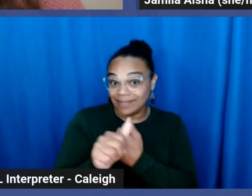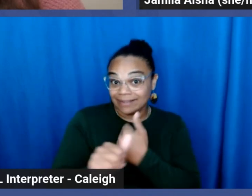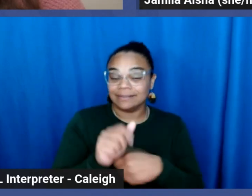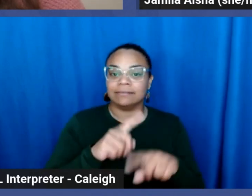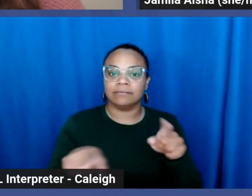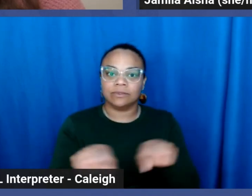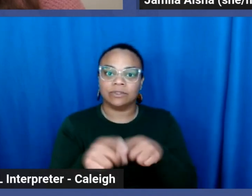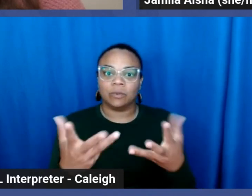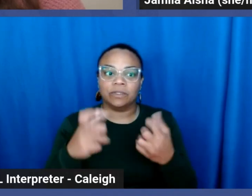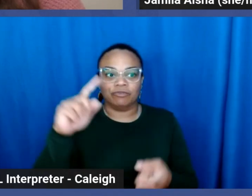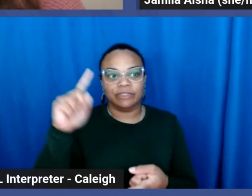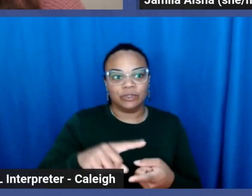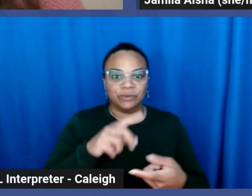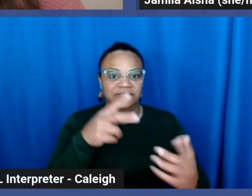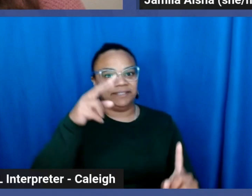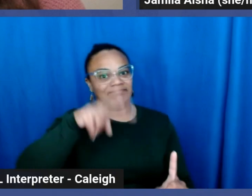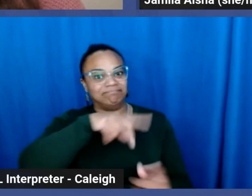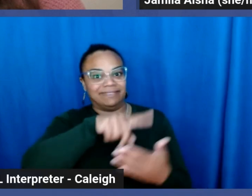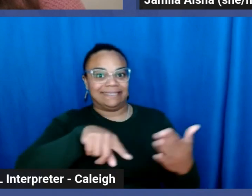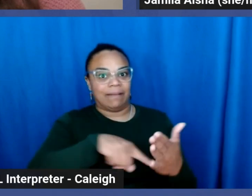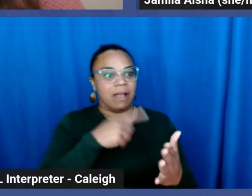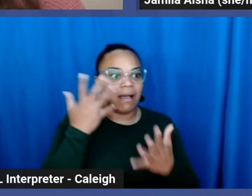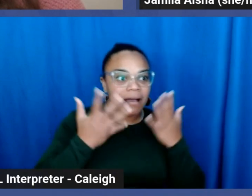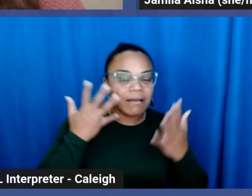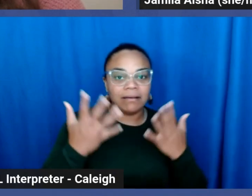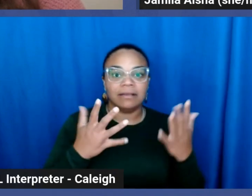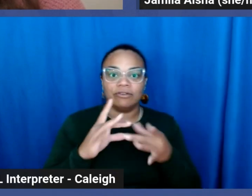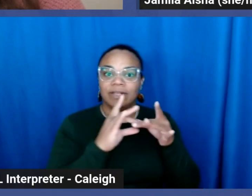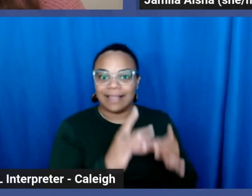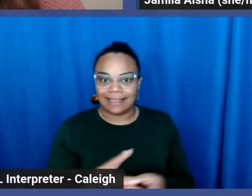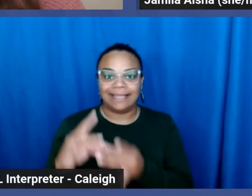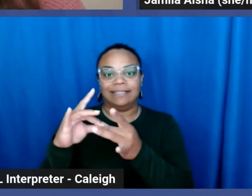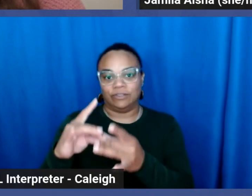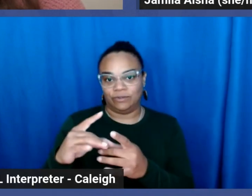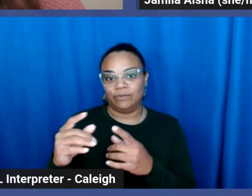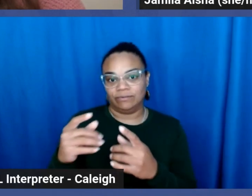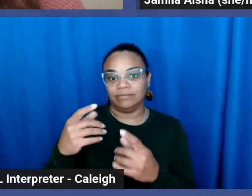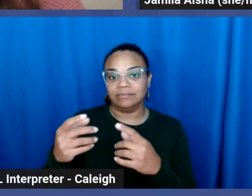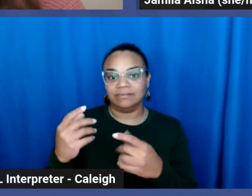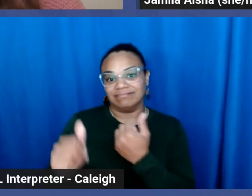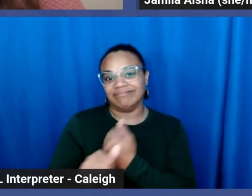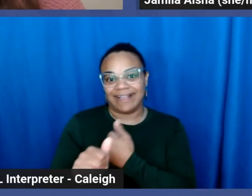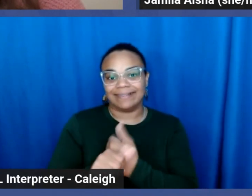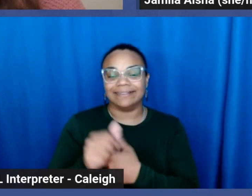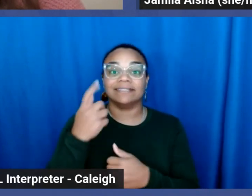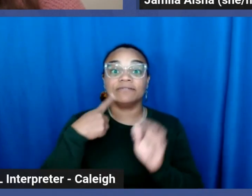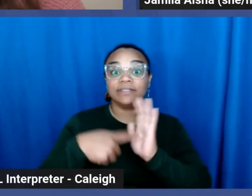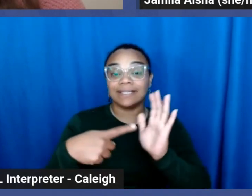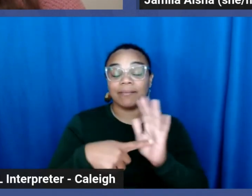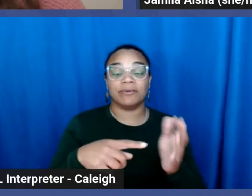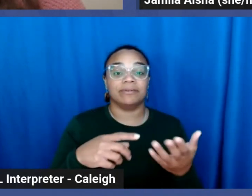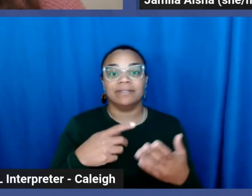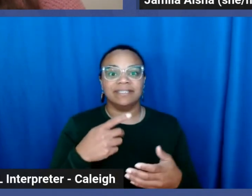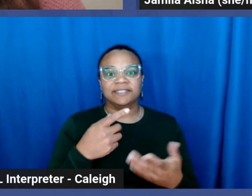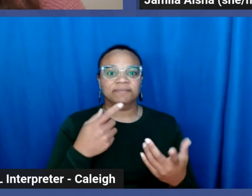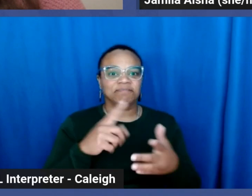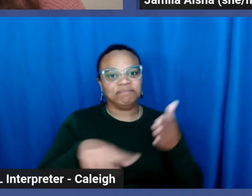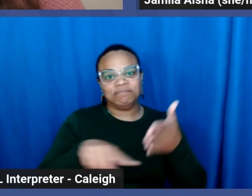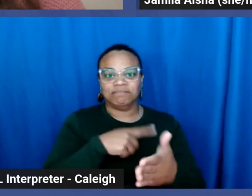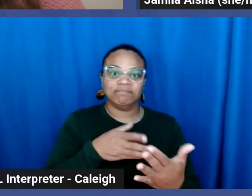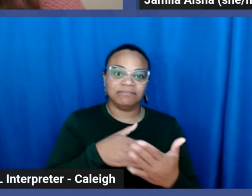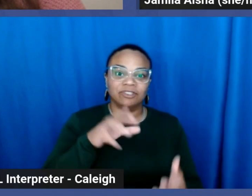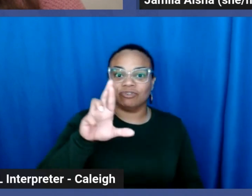the stigmas that lead to violence. For example, stigmas around rap music and rap